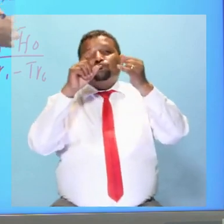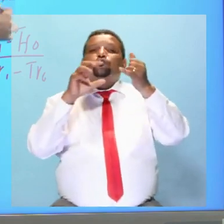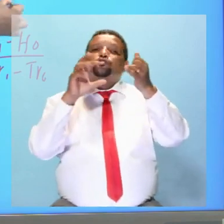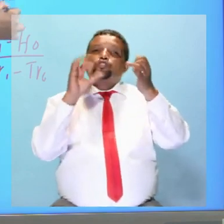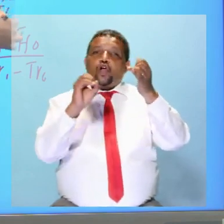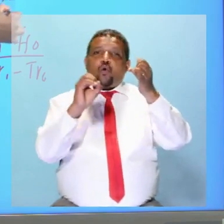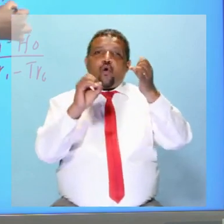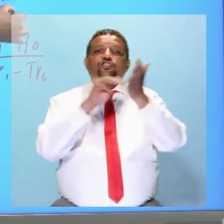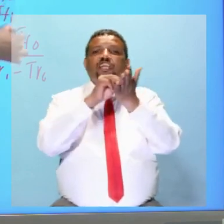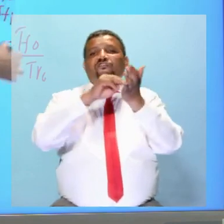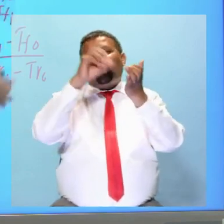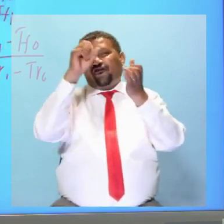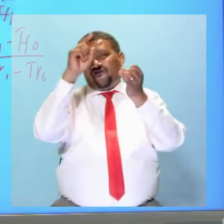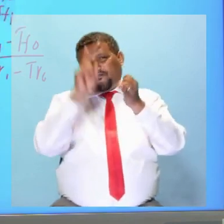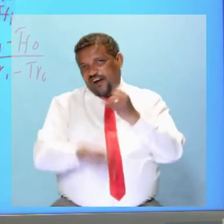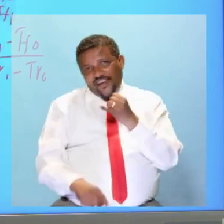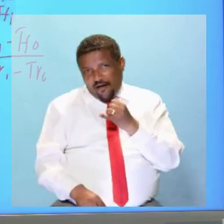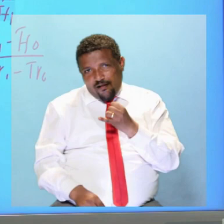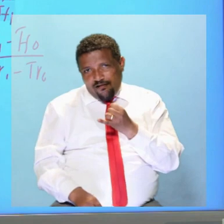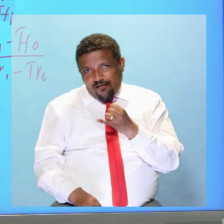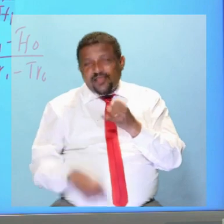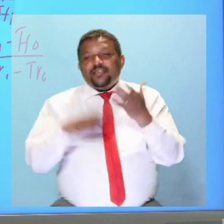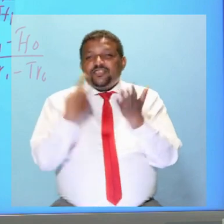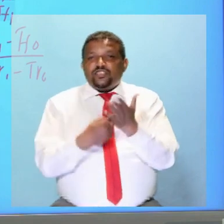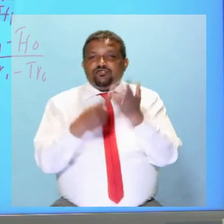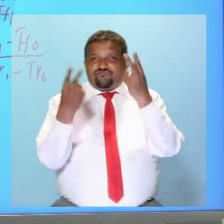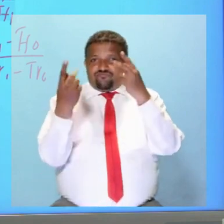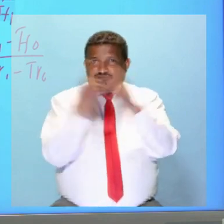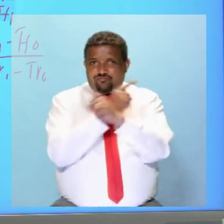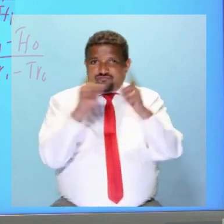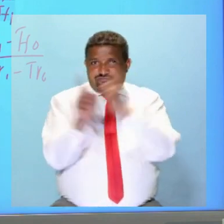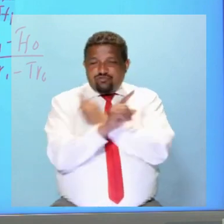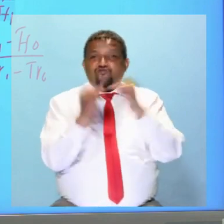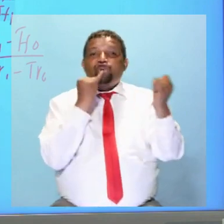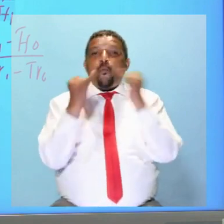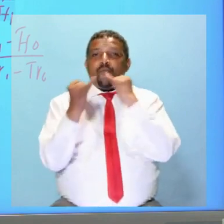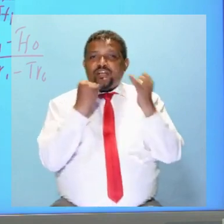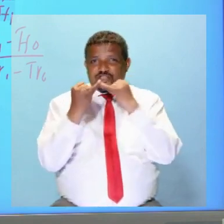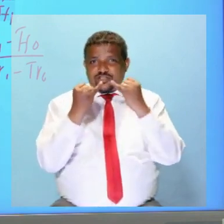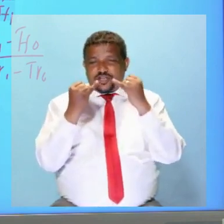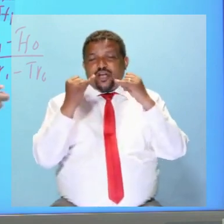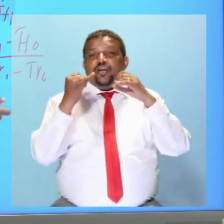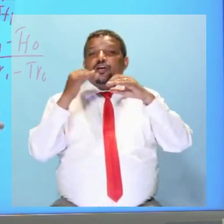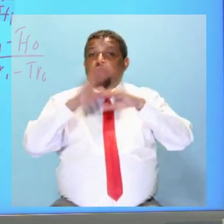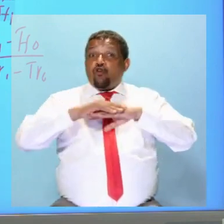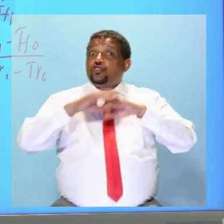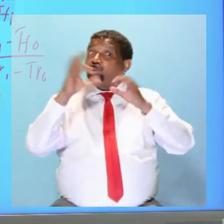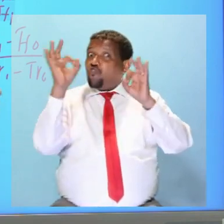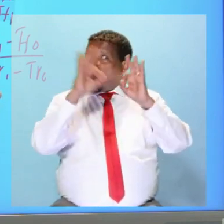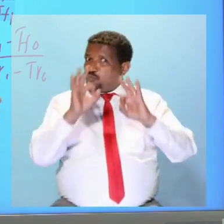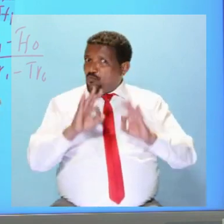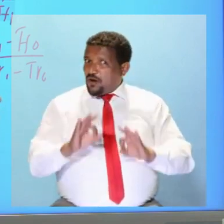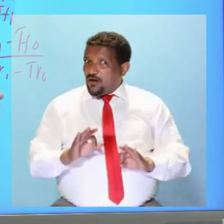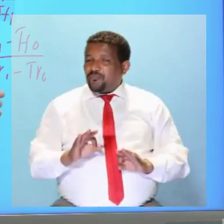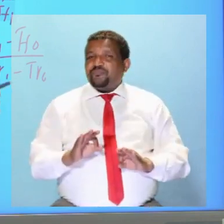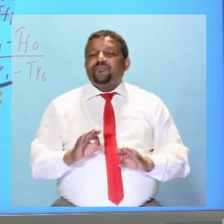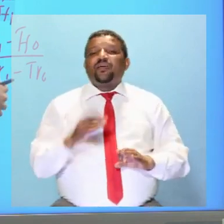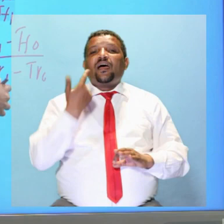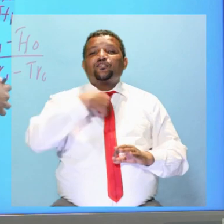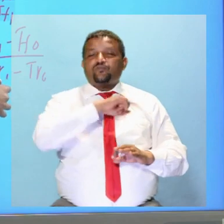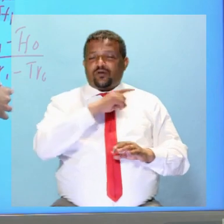as TEF final. And when we substitute this information on the formula, as